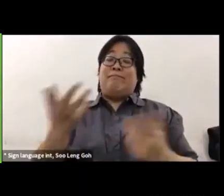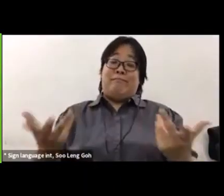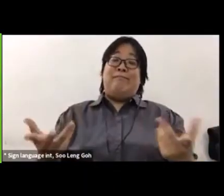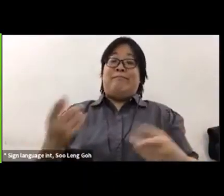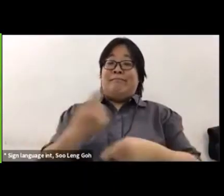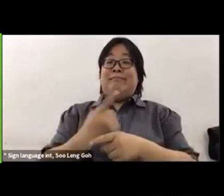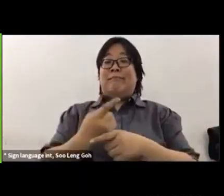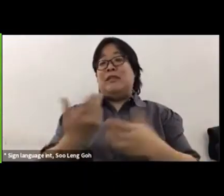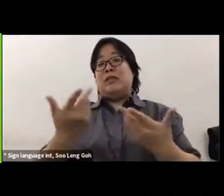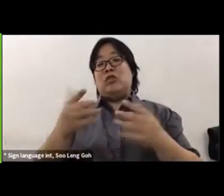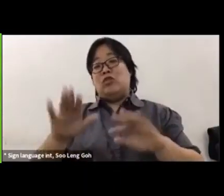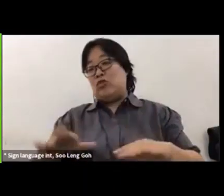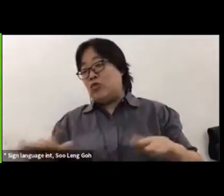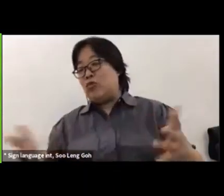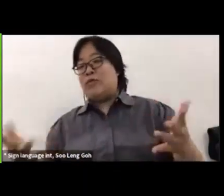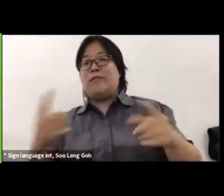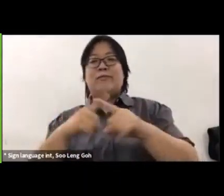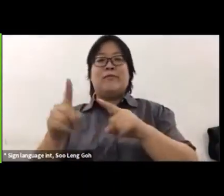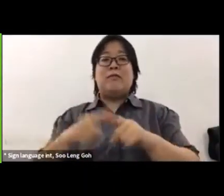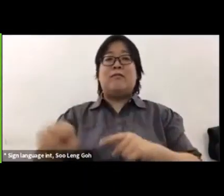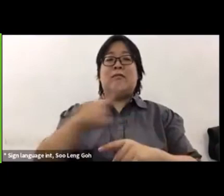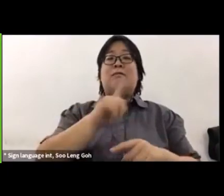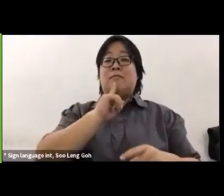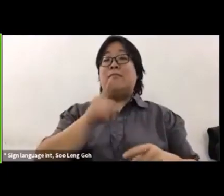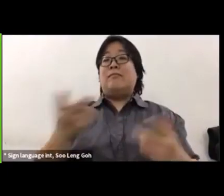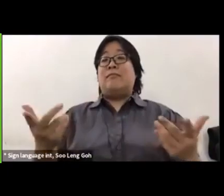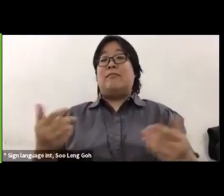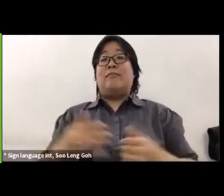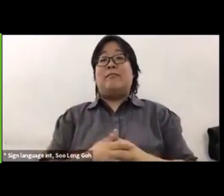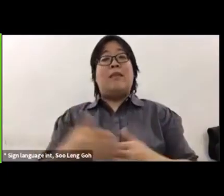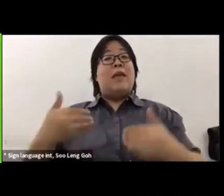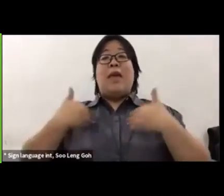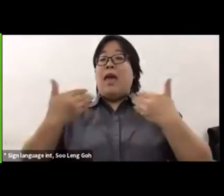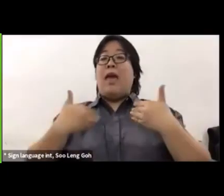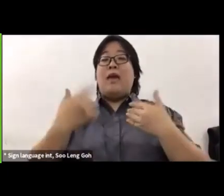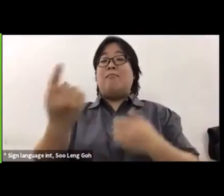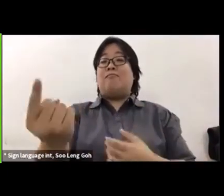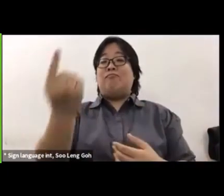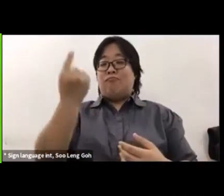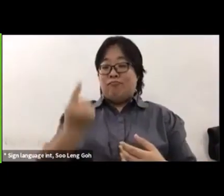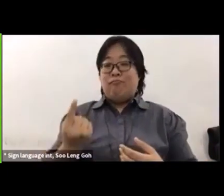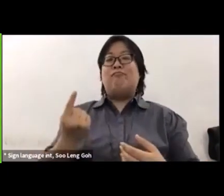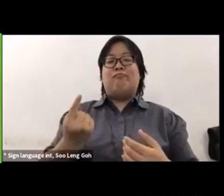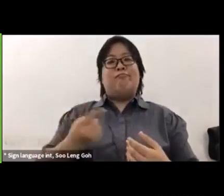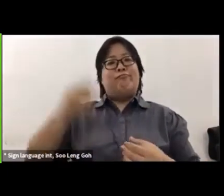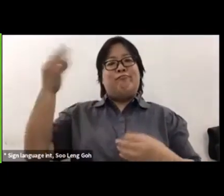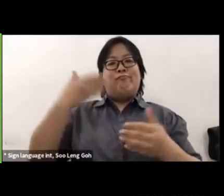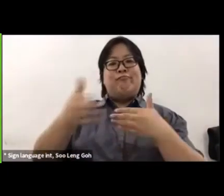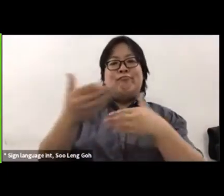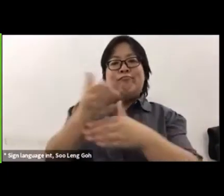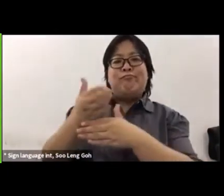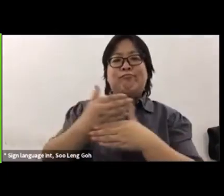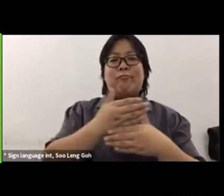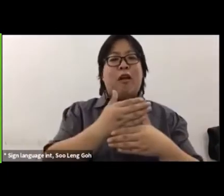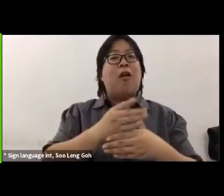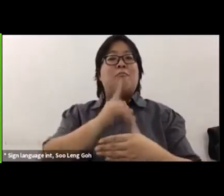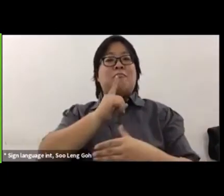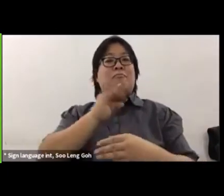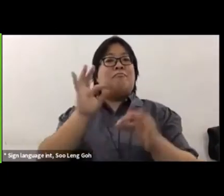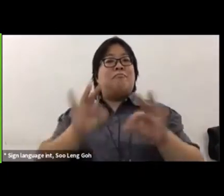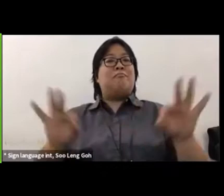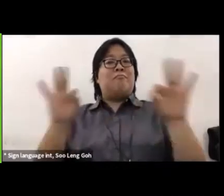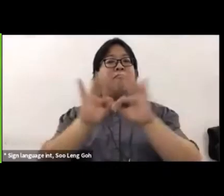your examples. We are really happy to have you in the panel and we'll definitely share some of your experiences with